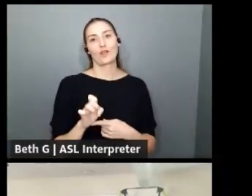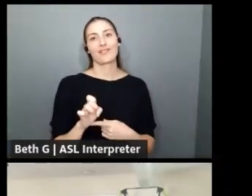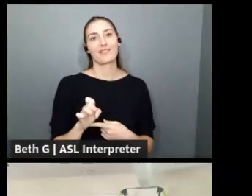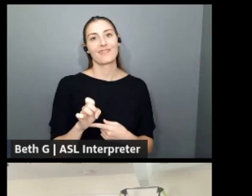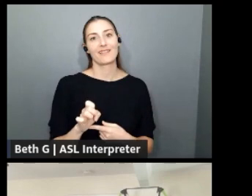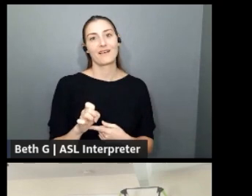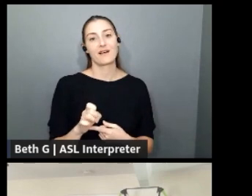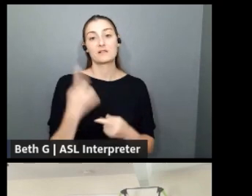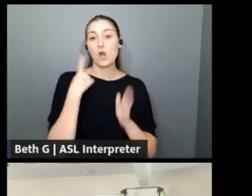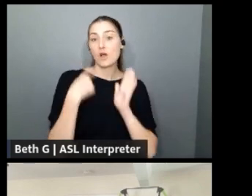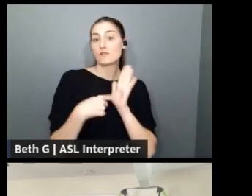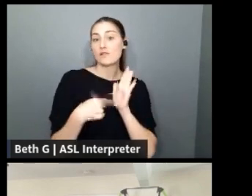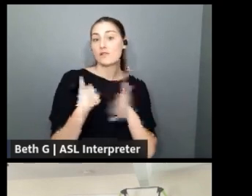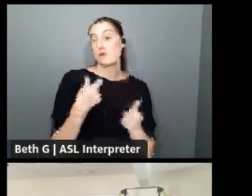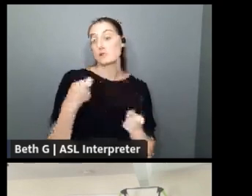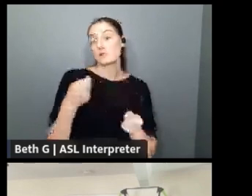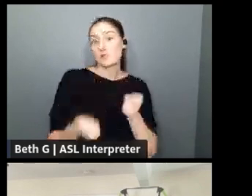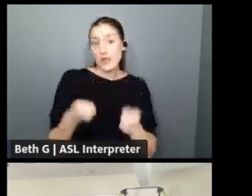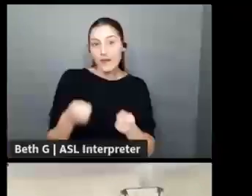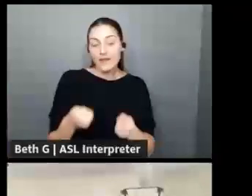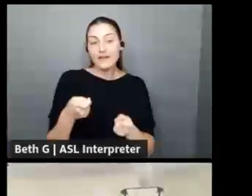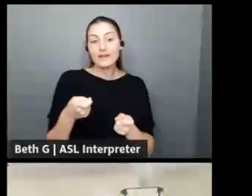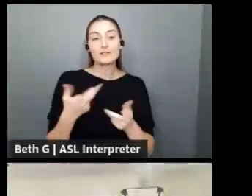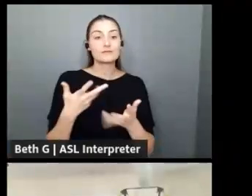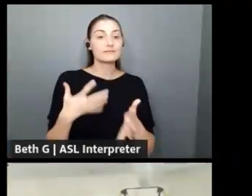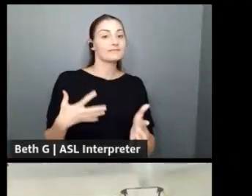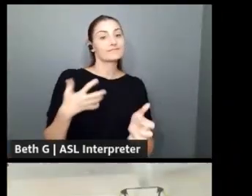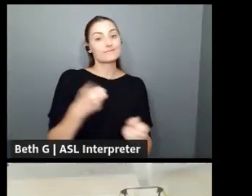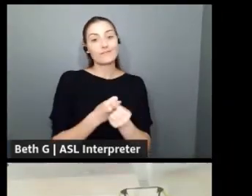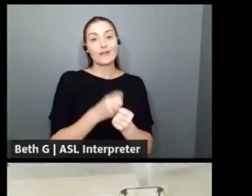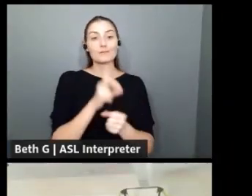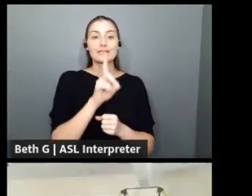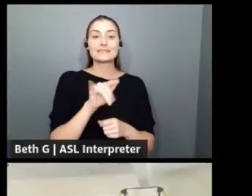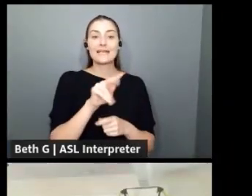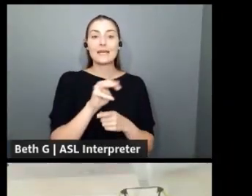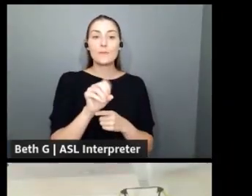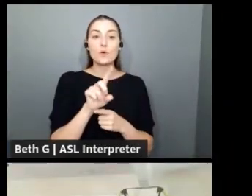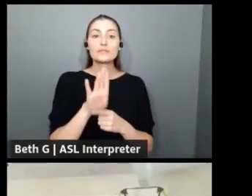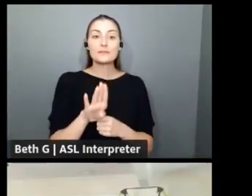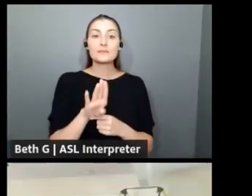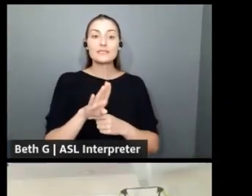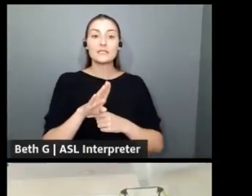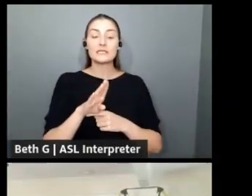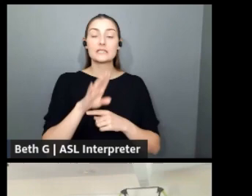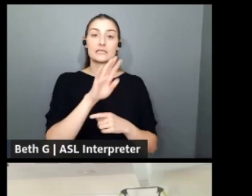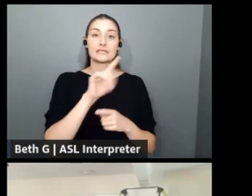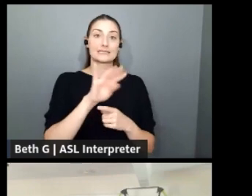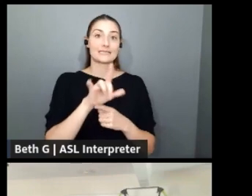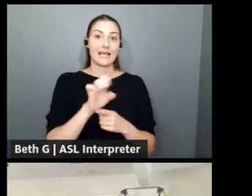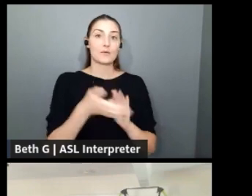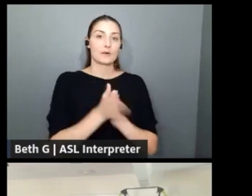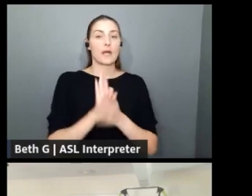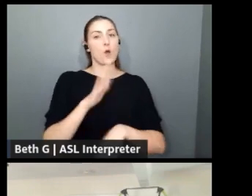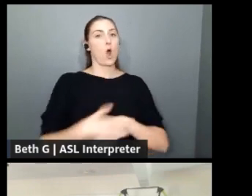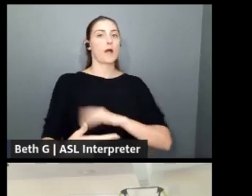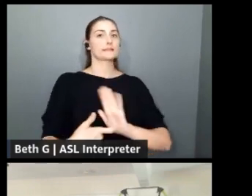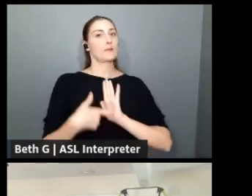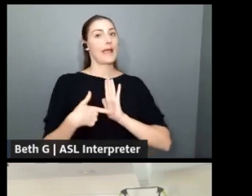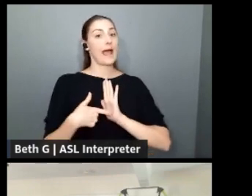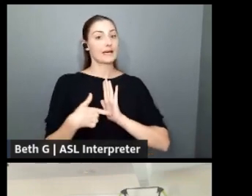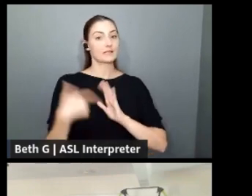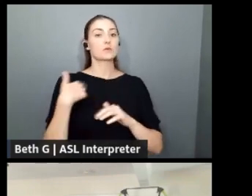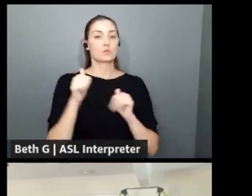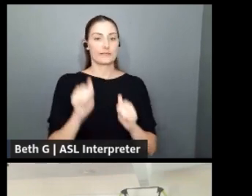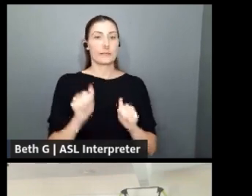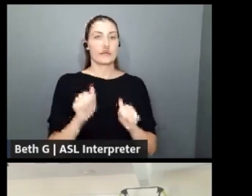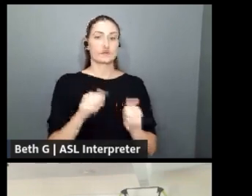make changes, like let's say we want to update our DynamoDB tables to be on demand. We can define the billing mode to be